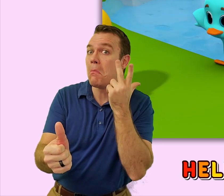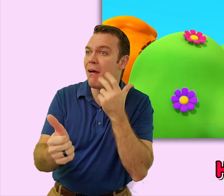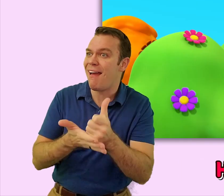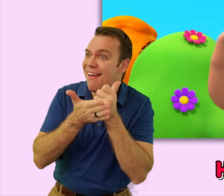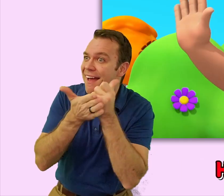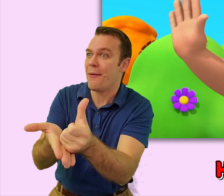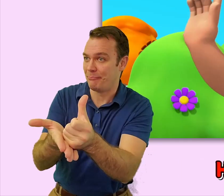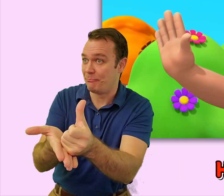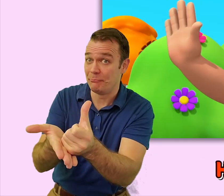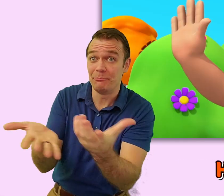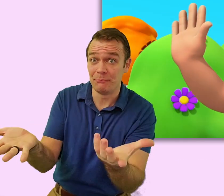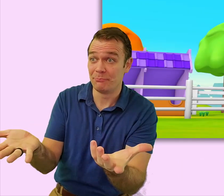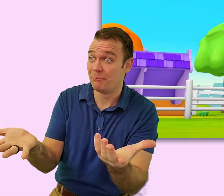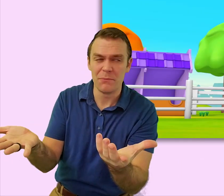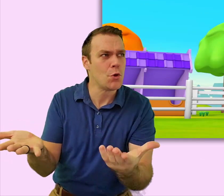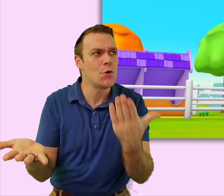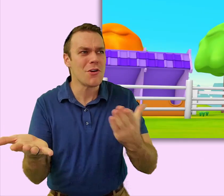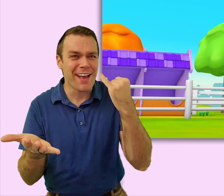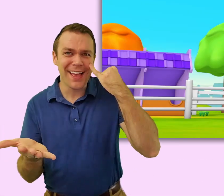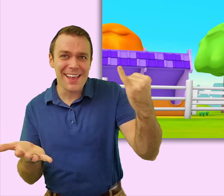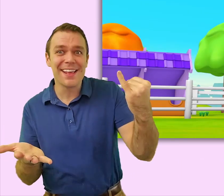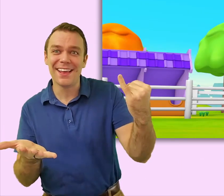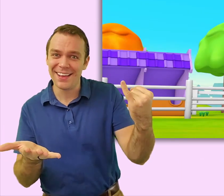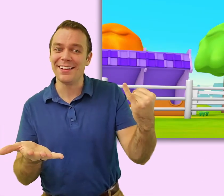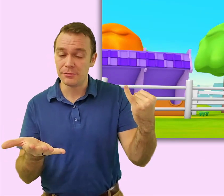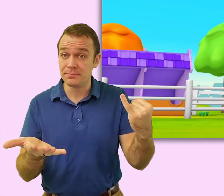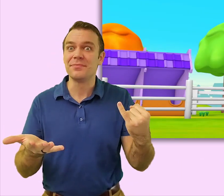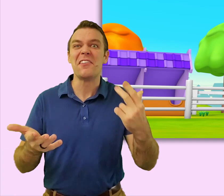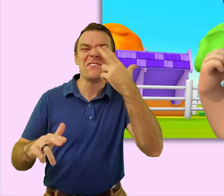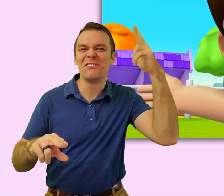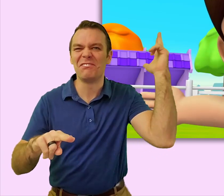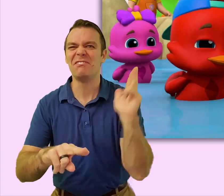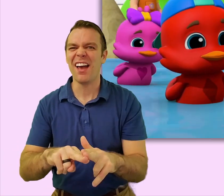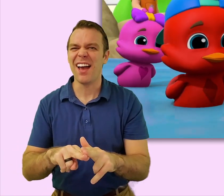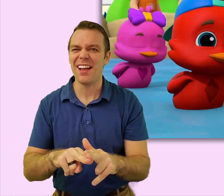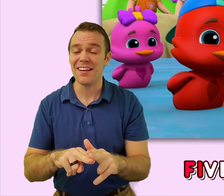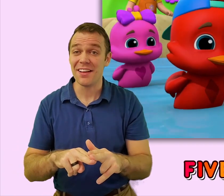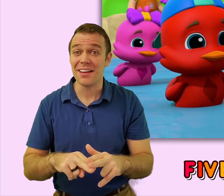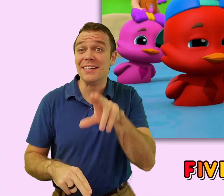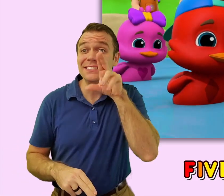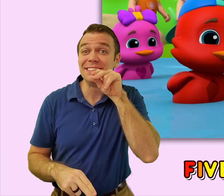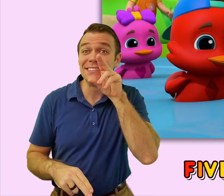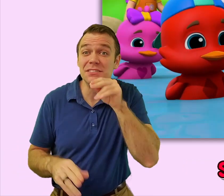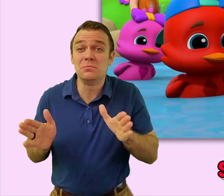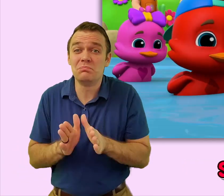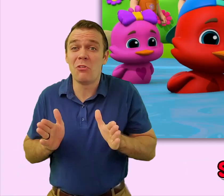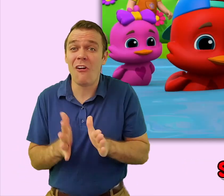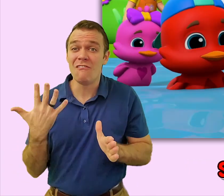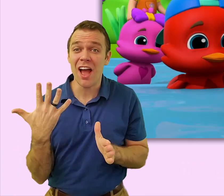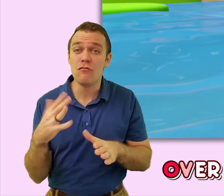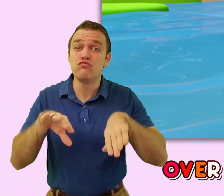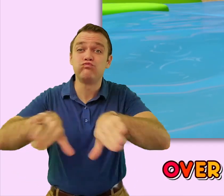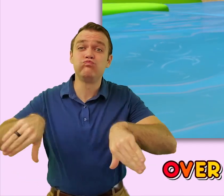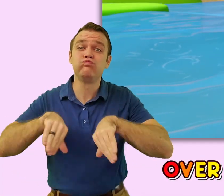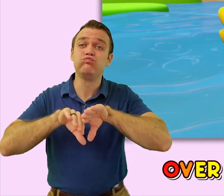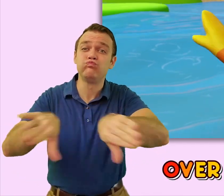keep count of her 5 little ducks. Great idea. This will be fun. 5 little ducks went swimming one